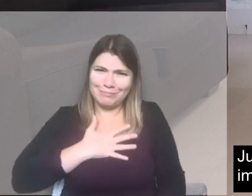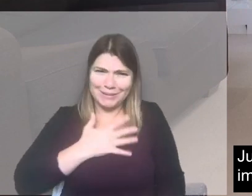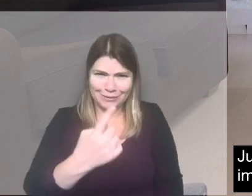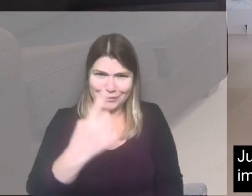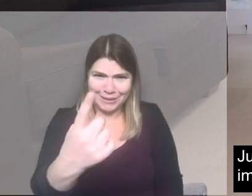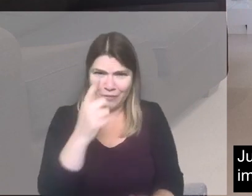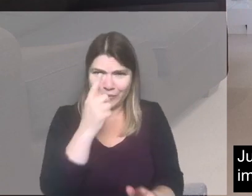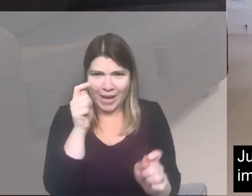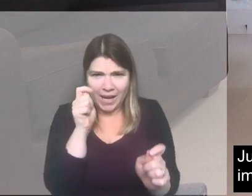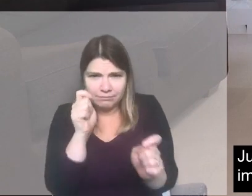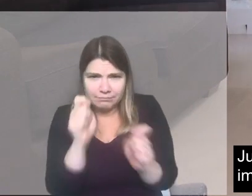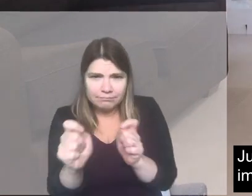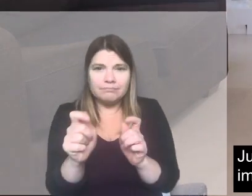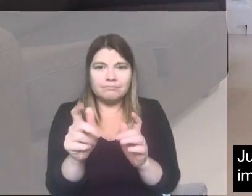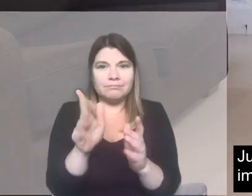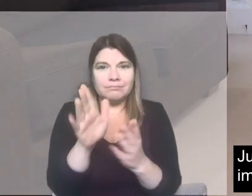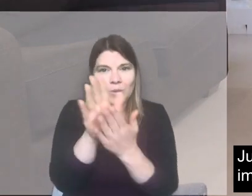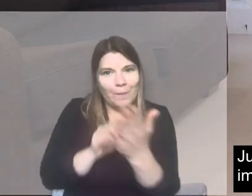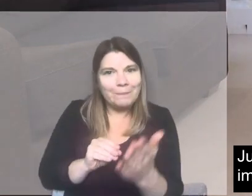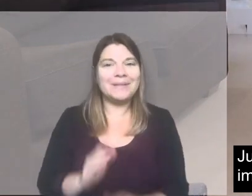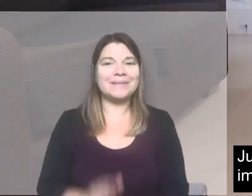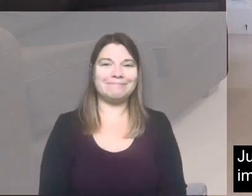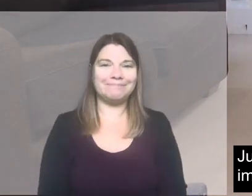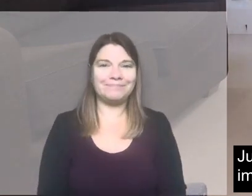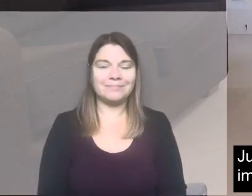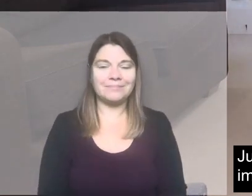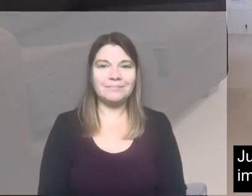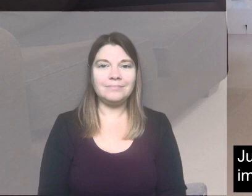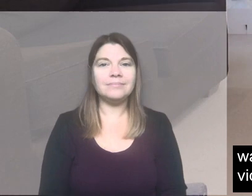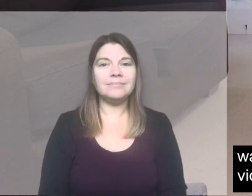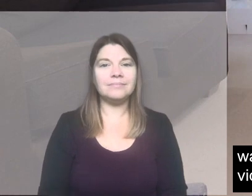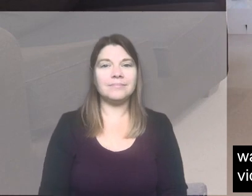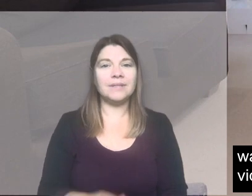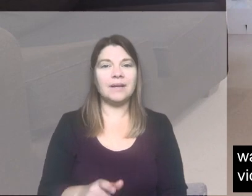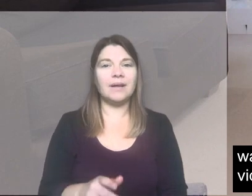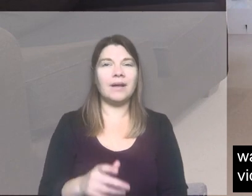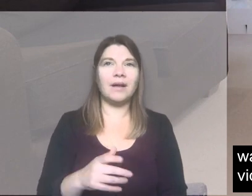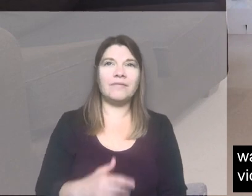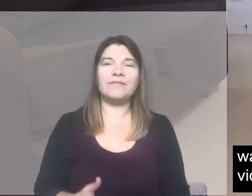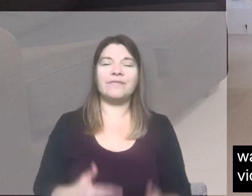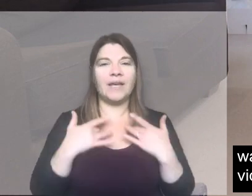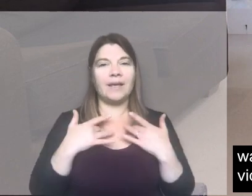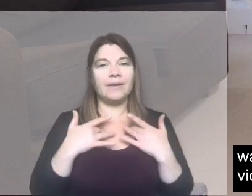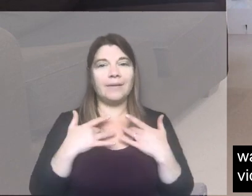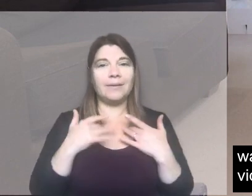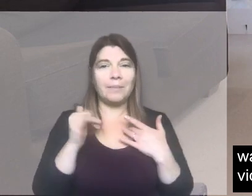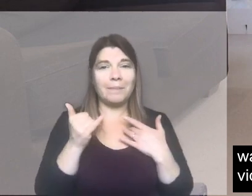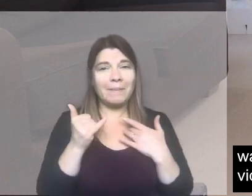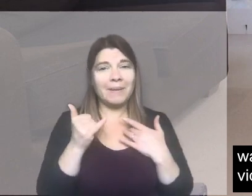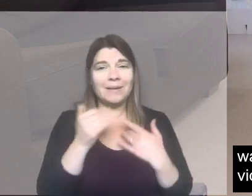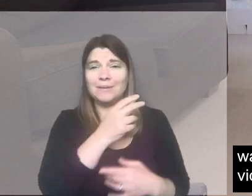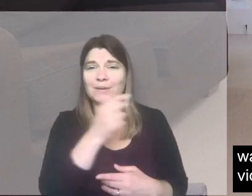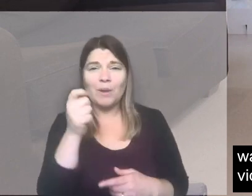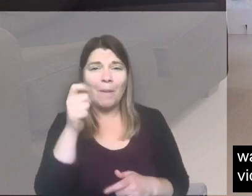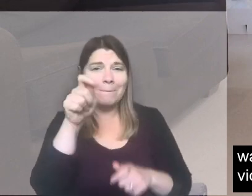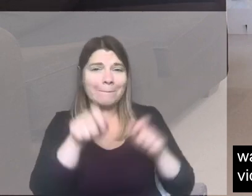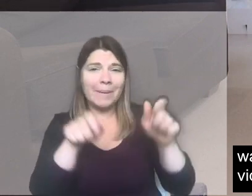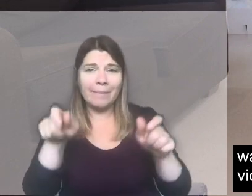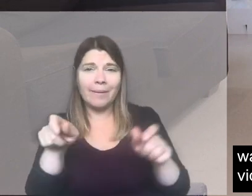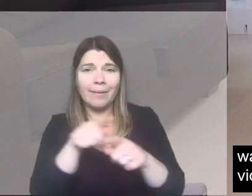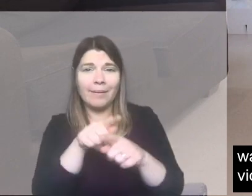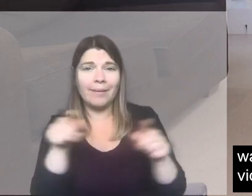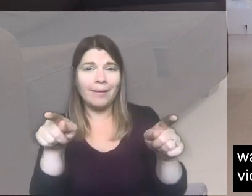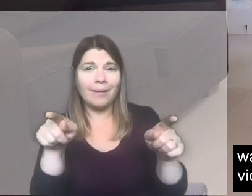Just to add on to that as well, I imagine that some people that are watching this and taking part in this video